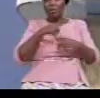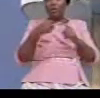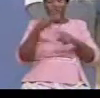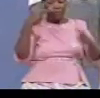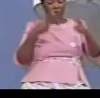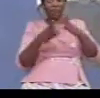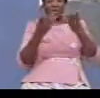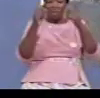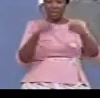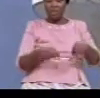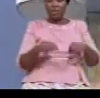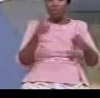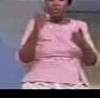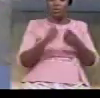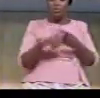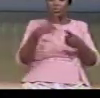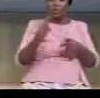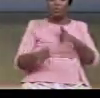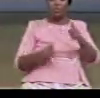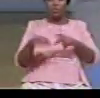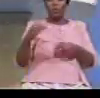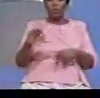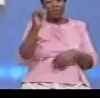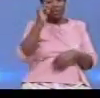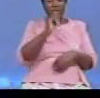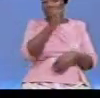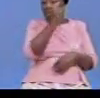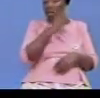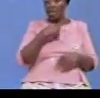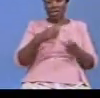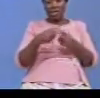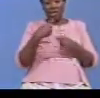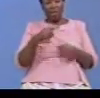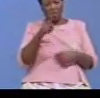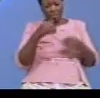came unto the people of Israel and said, you have transgressed, you have